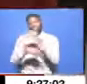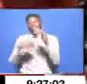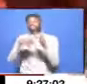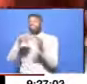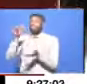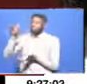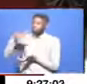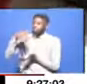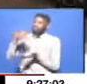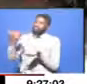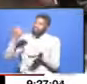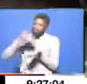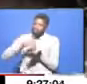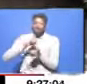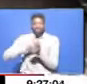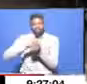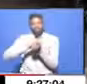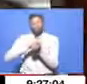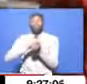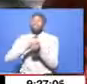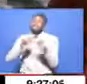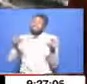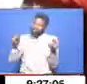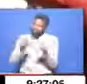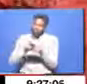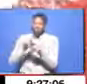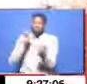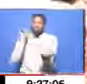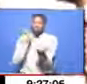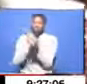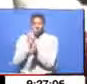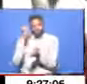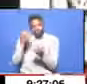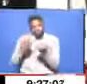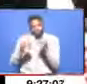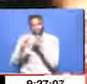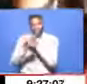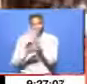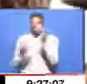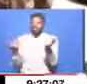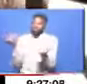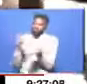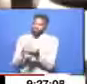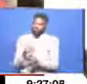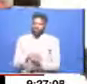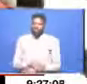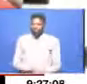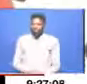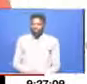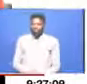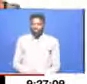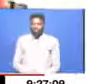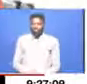rearrested last Friday for attempting to steal again. Serafina Robi for Prime Edition.